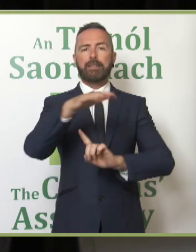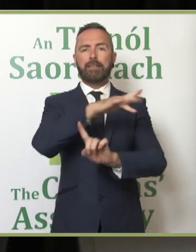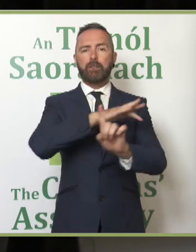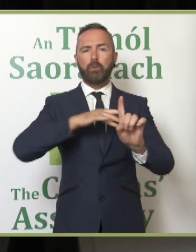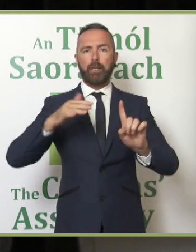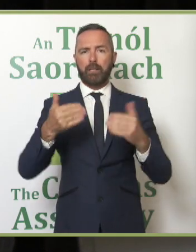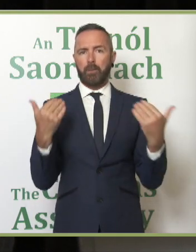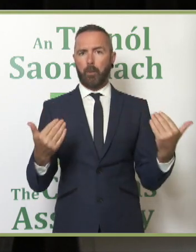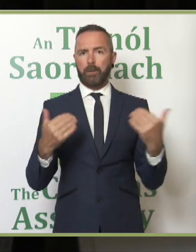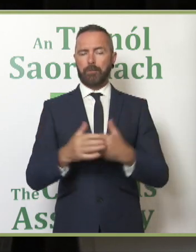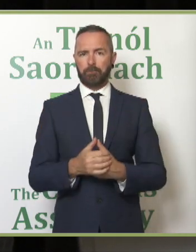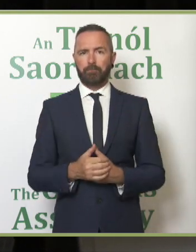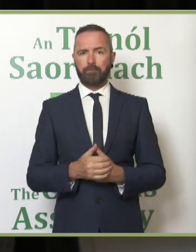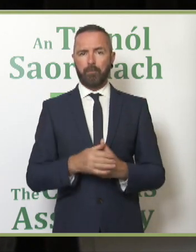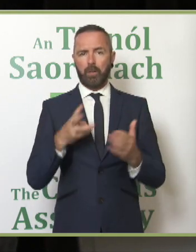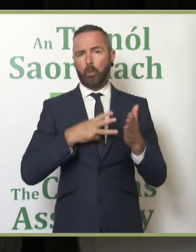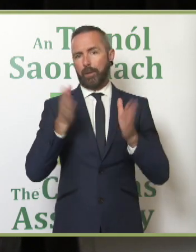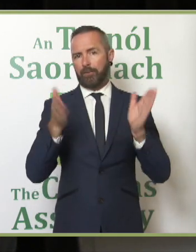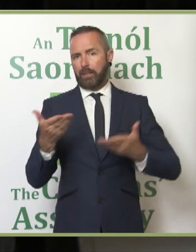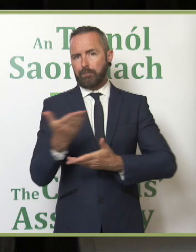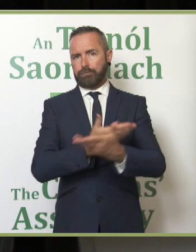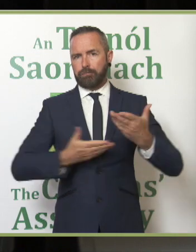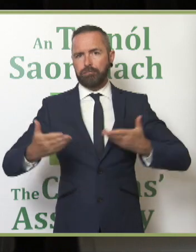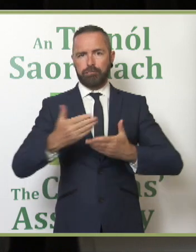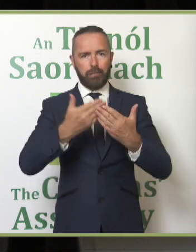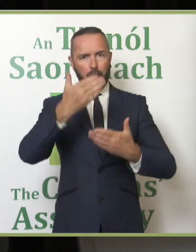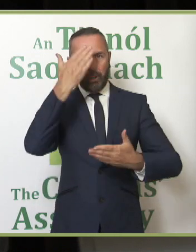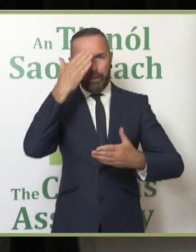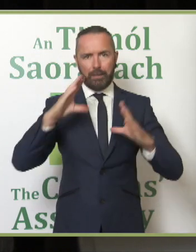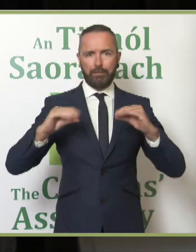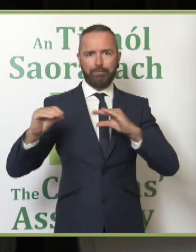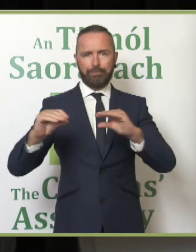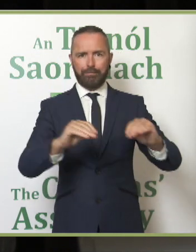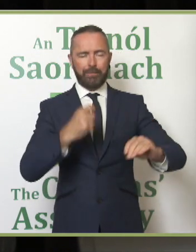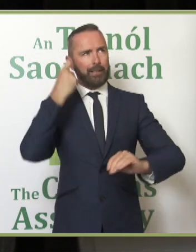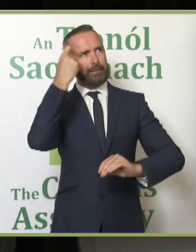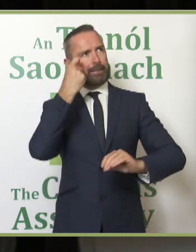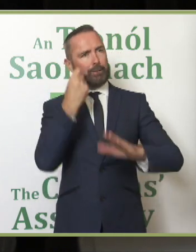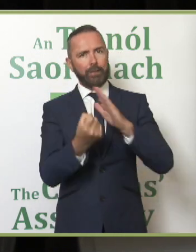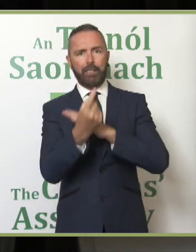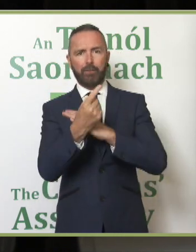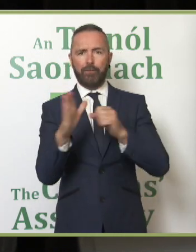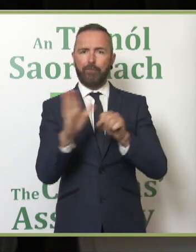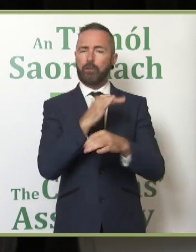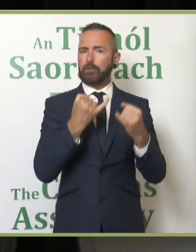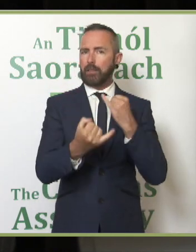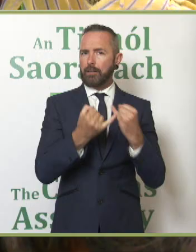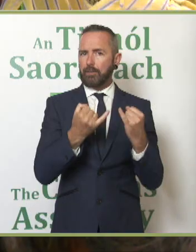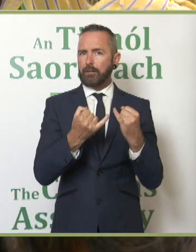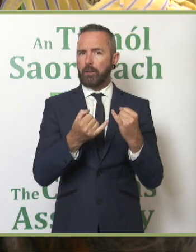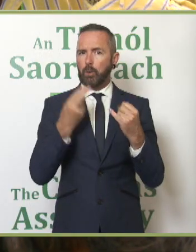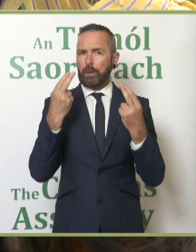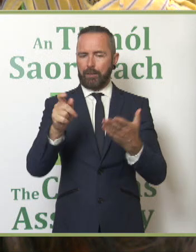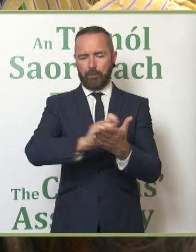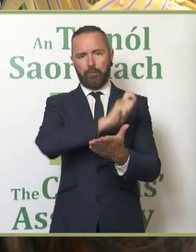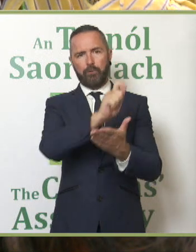is. So after you've done all the deliberating, learning, discussing, considering the issue in details, you'll have to